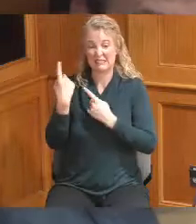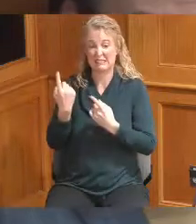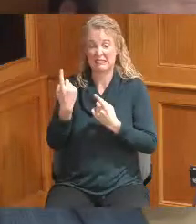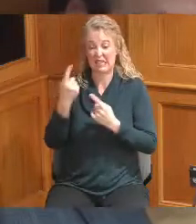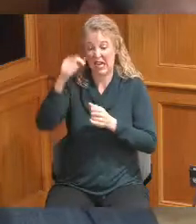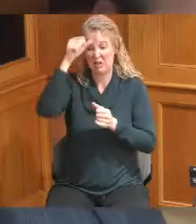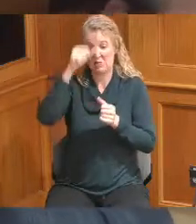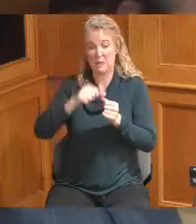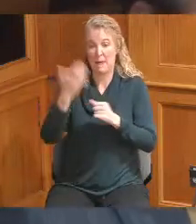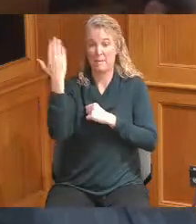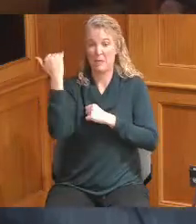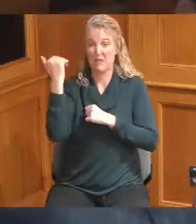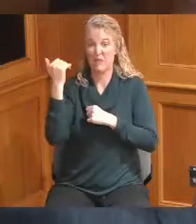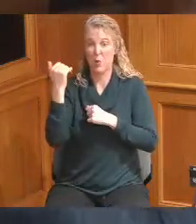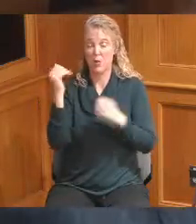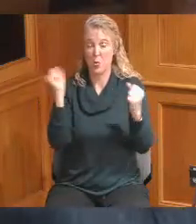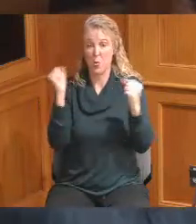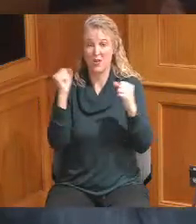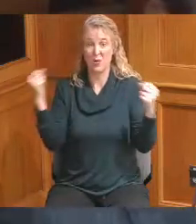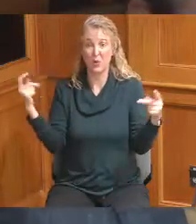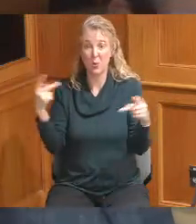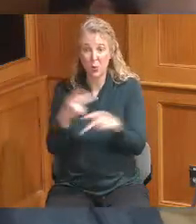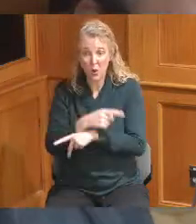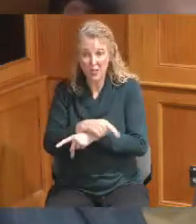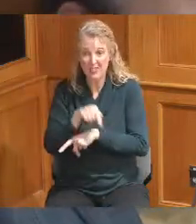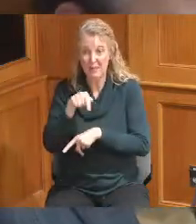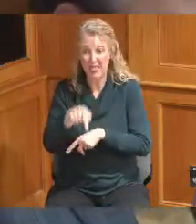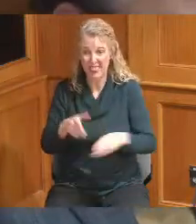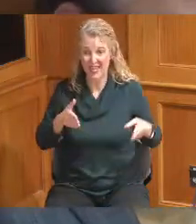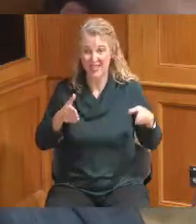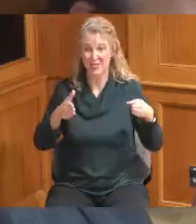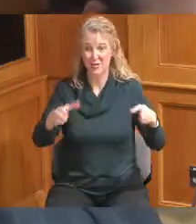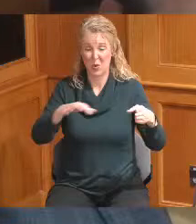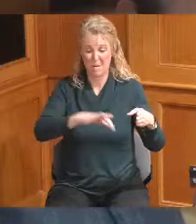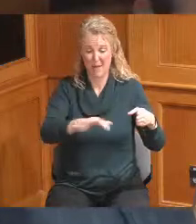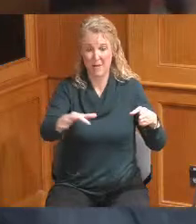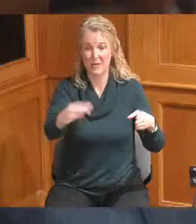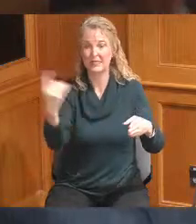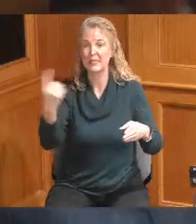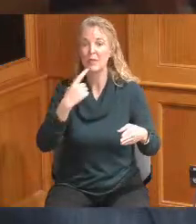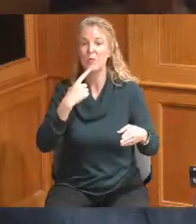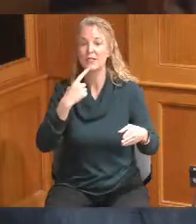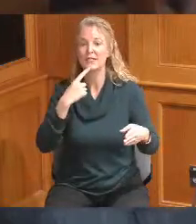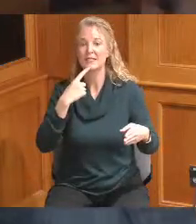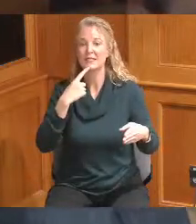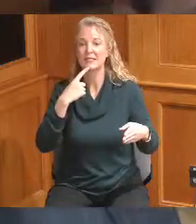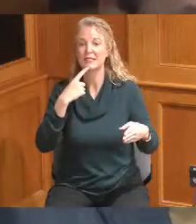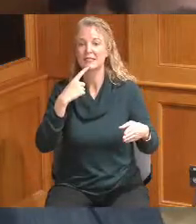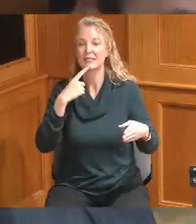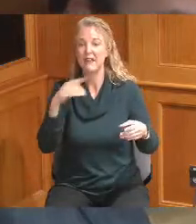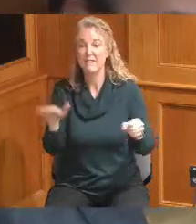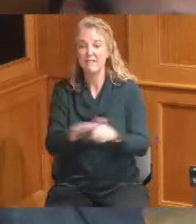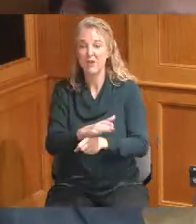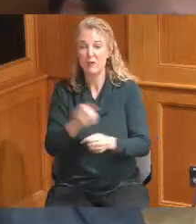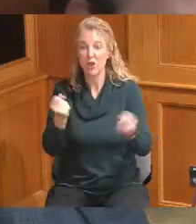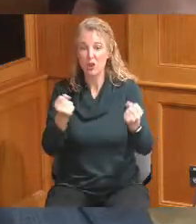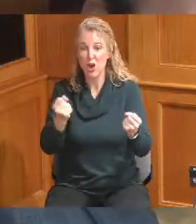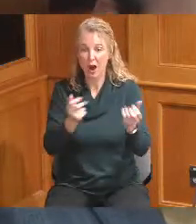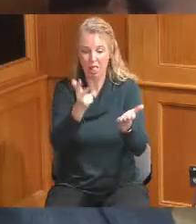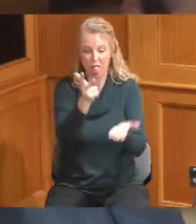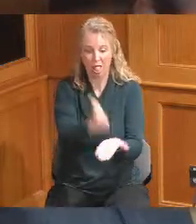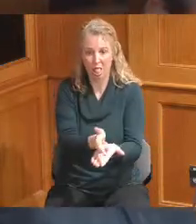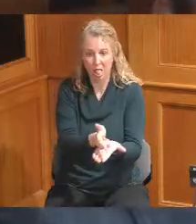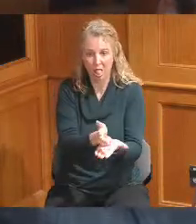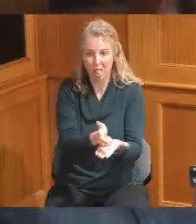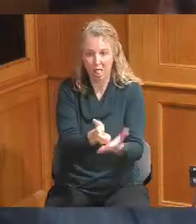times we had worse winters. But these holes, this one, somebody said a hole can fill a whole car in it. This has got